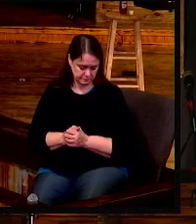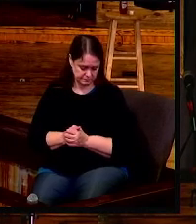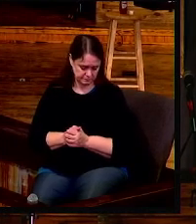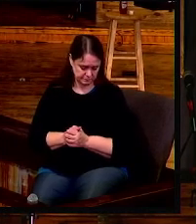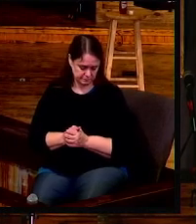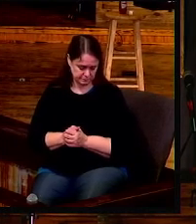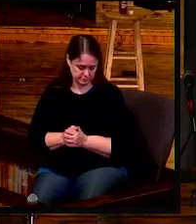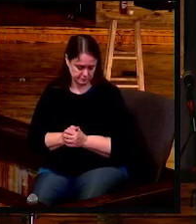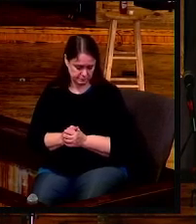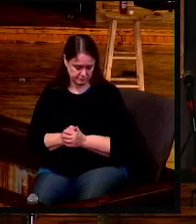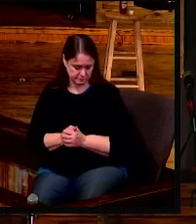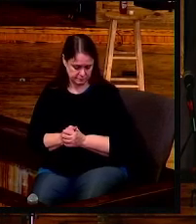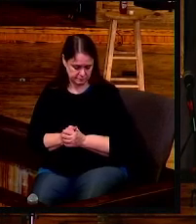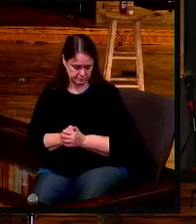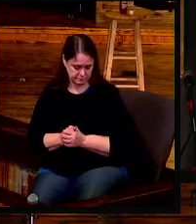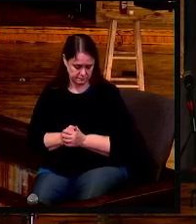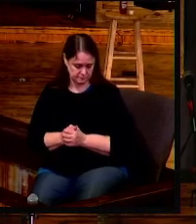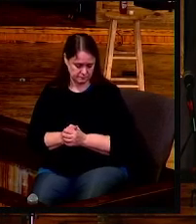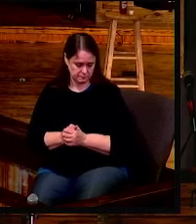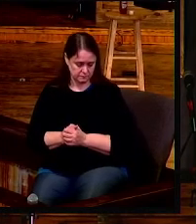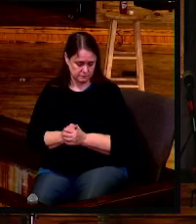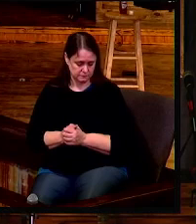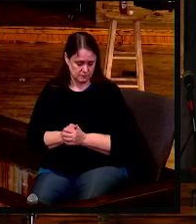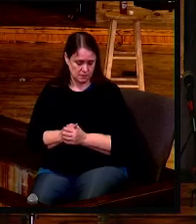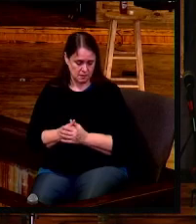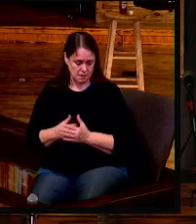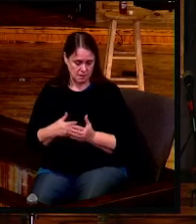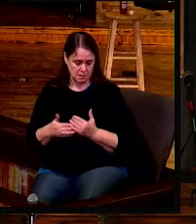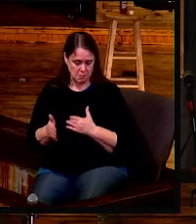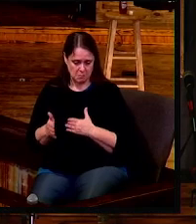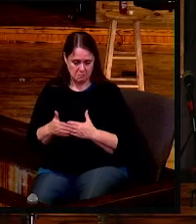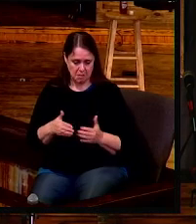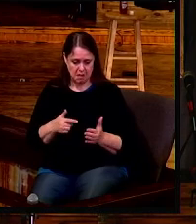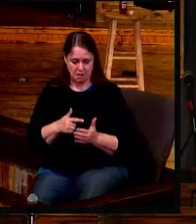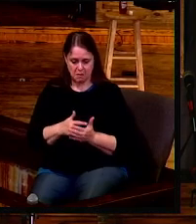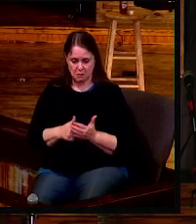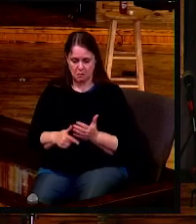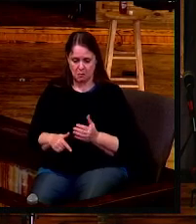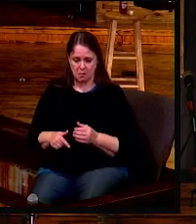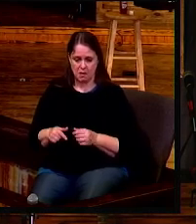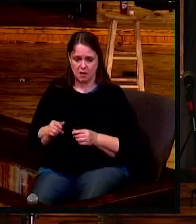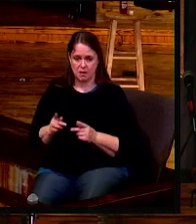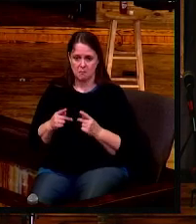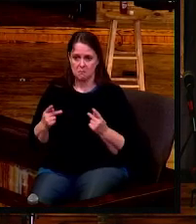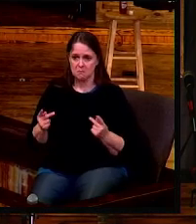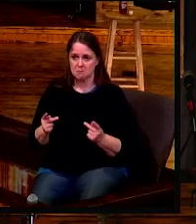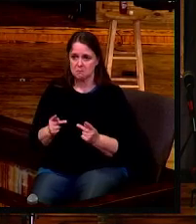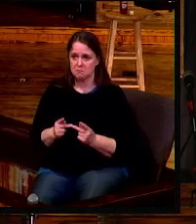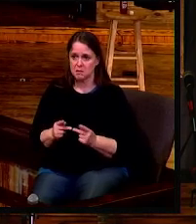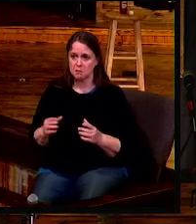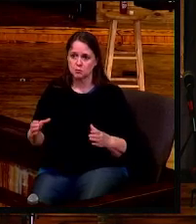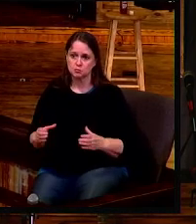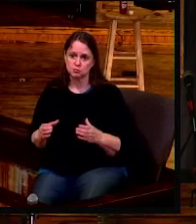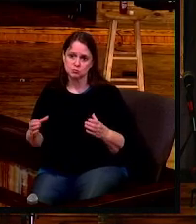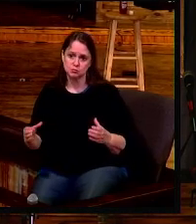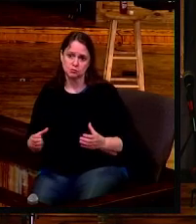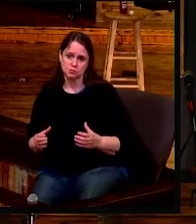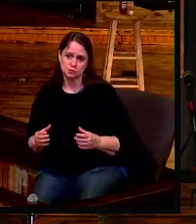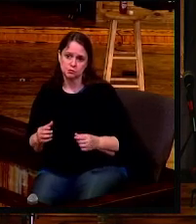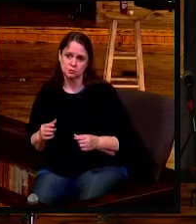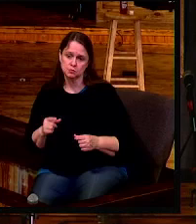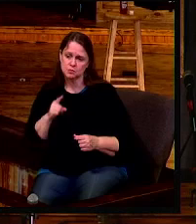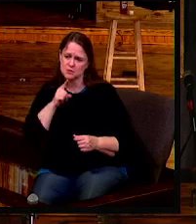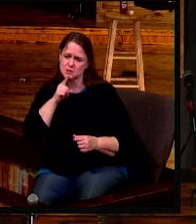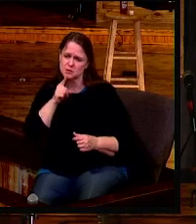So we're constantly working on, hey, no matter what they do, speak kindness and love into them. And